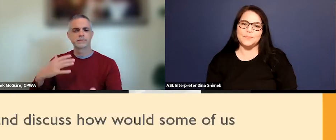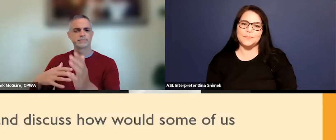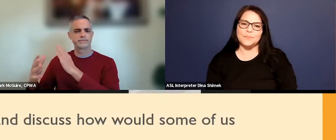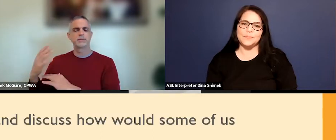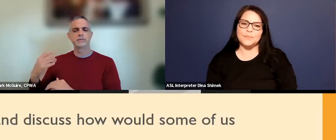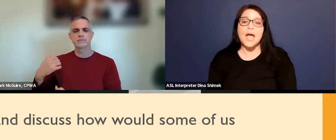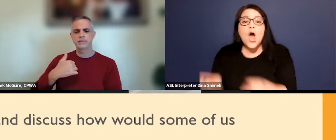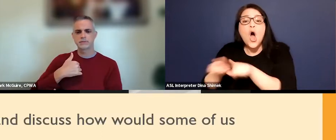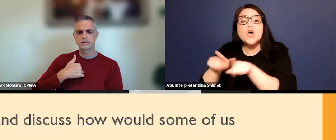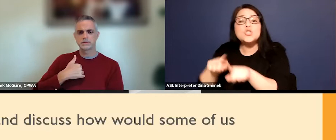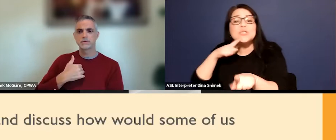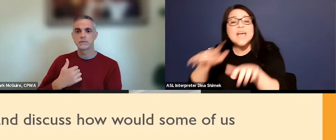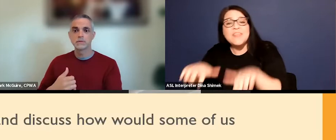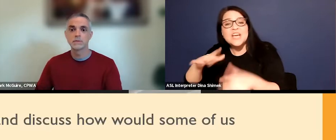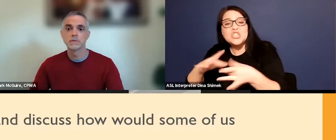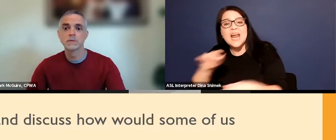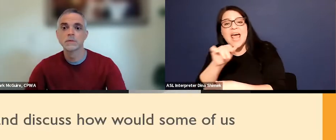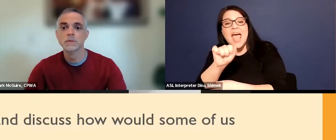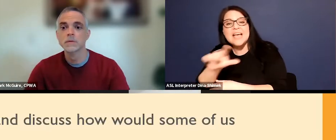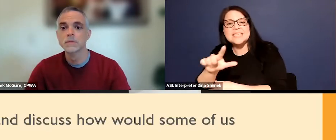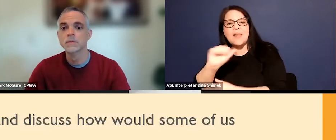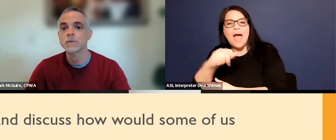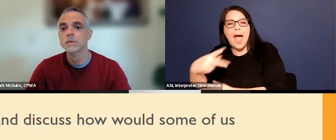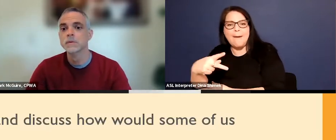They also said in the chat ASL apps.